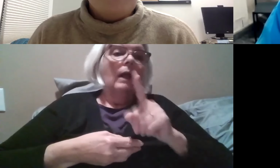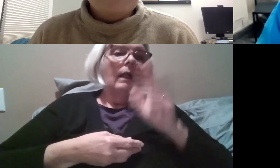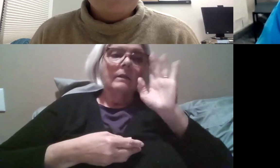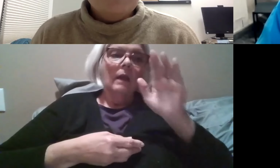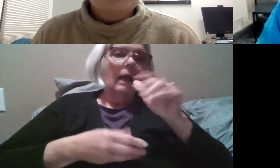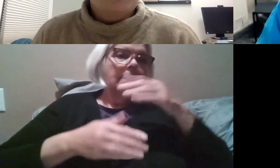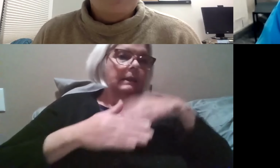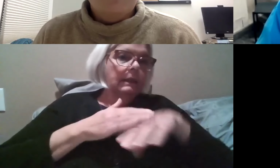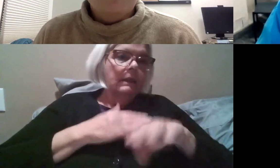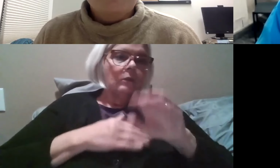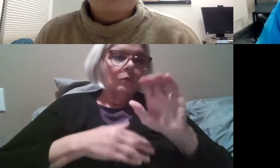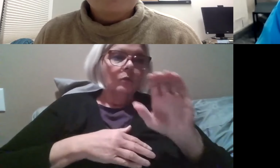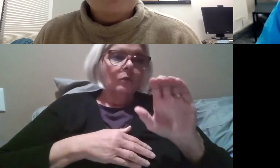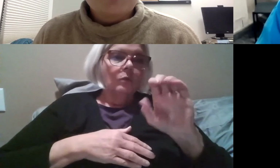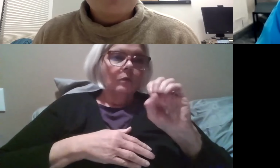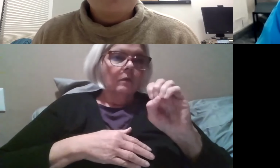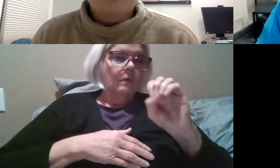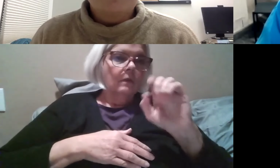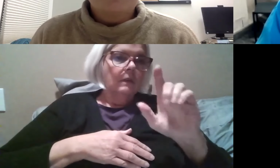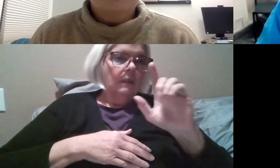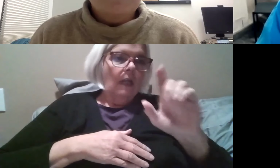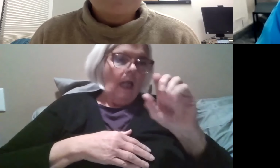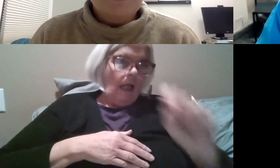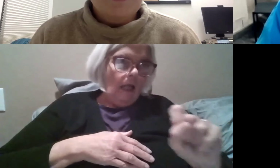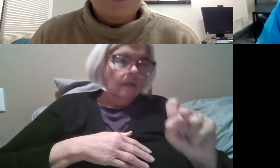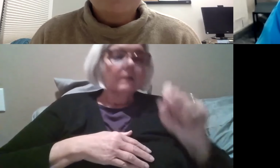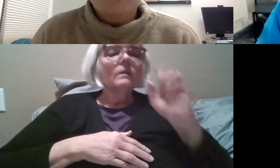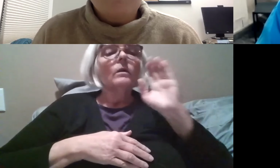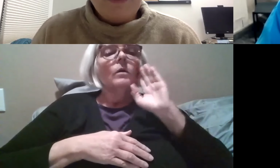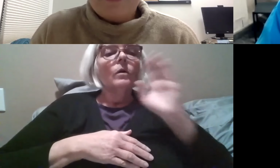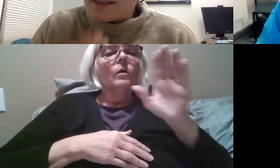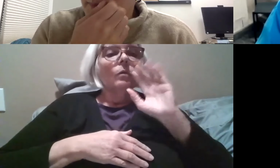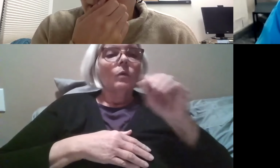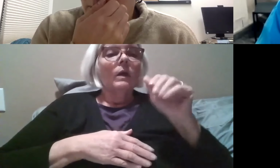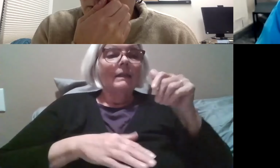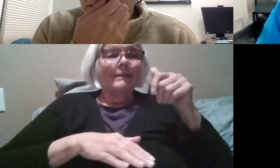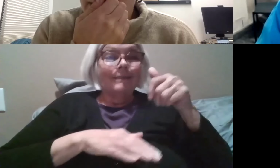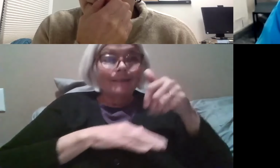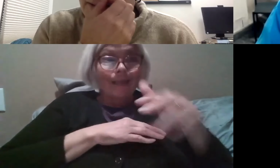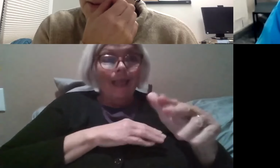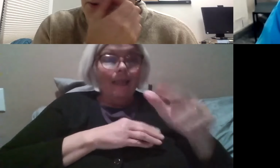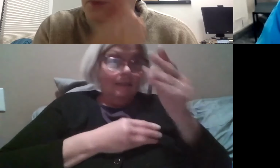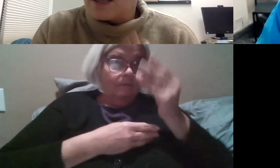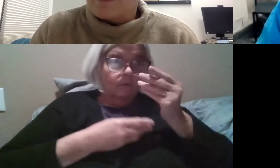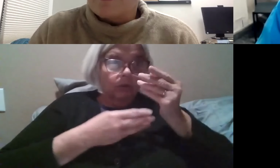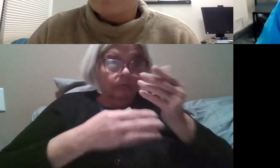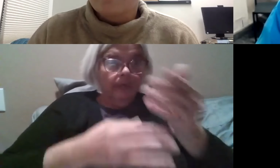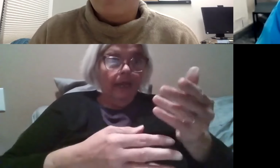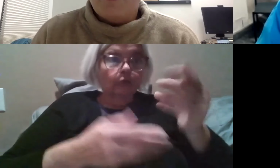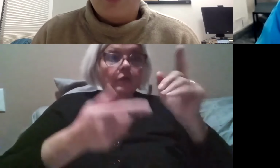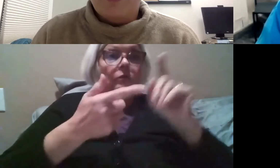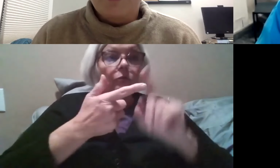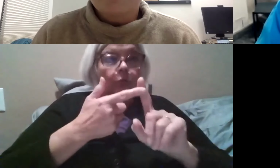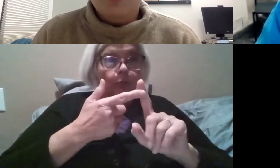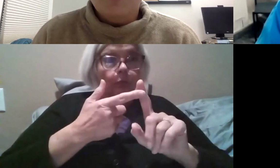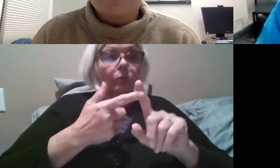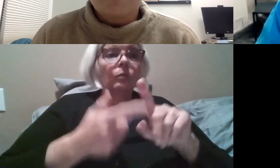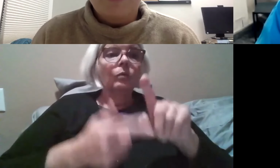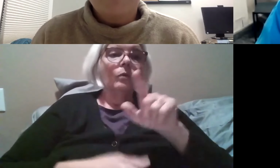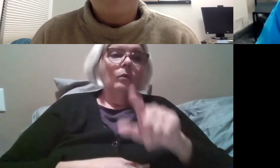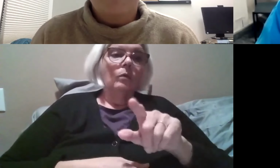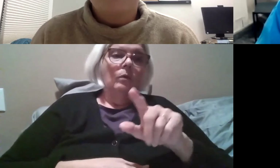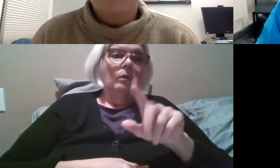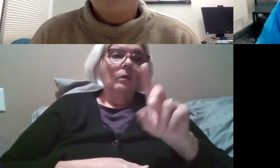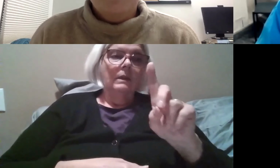a message to the DNA to make the spike proteins. That's the protein that the mRNA is coded